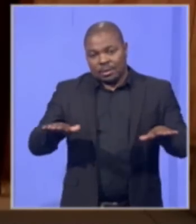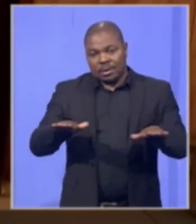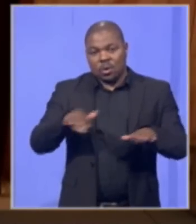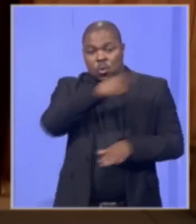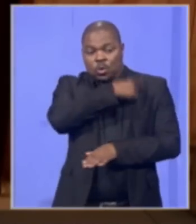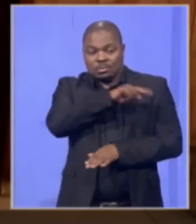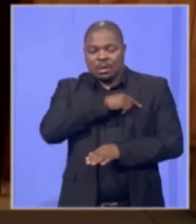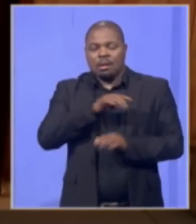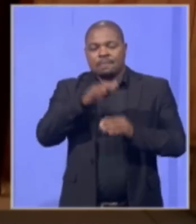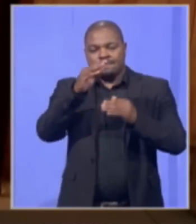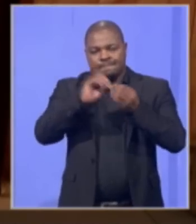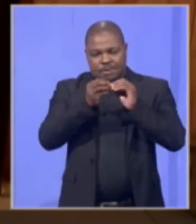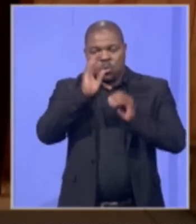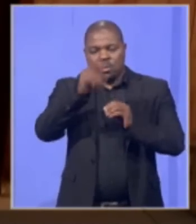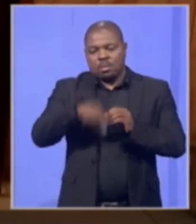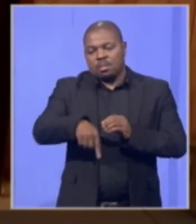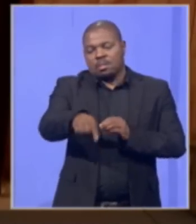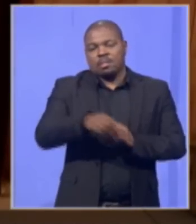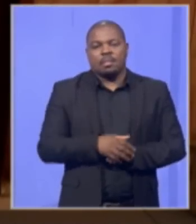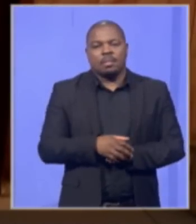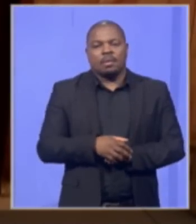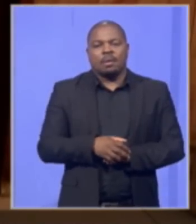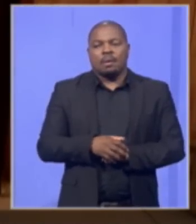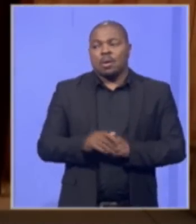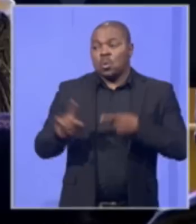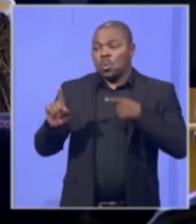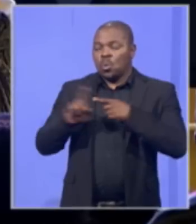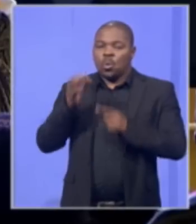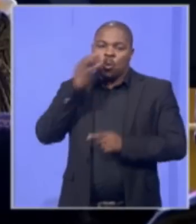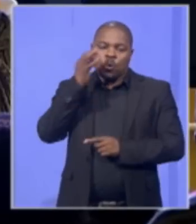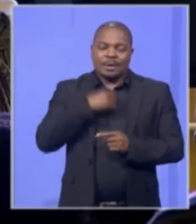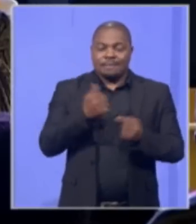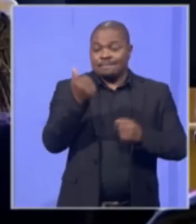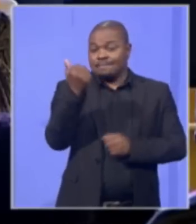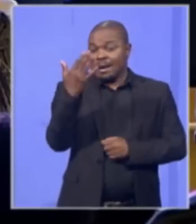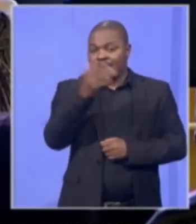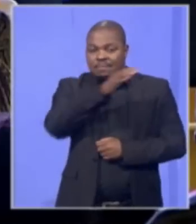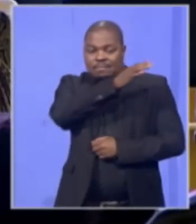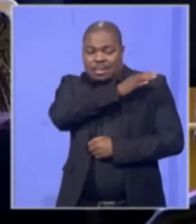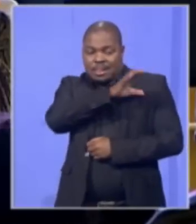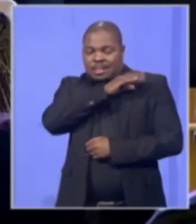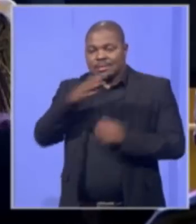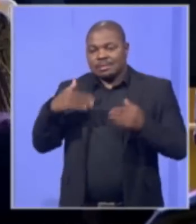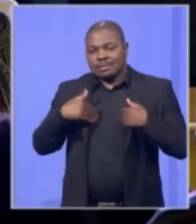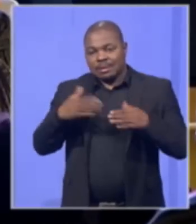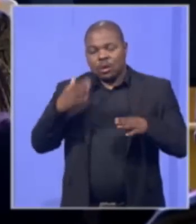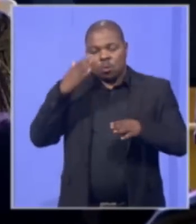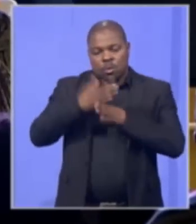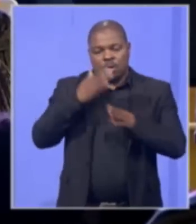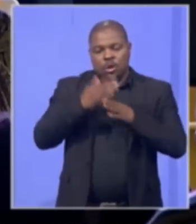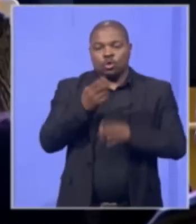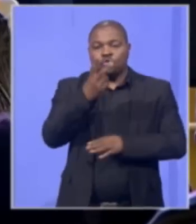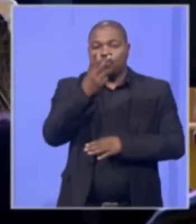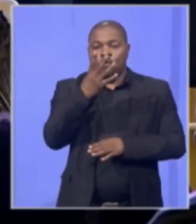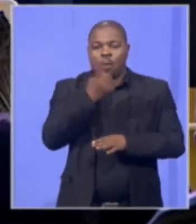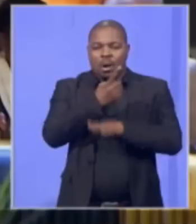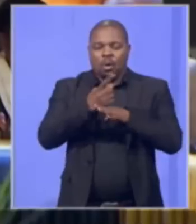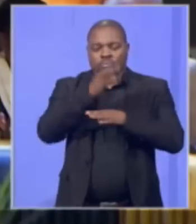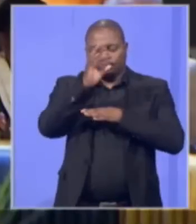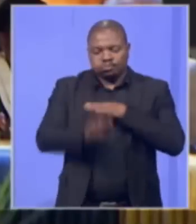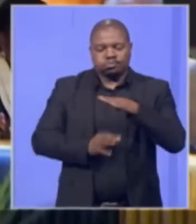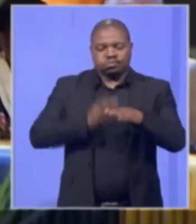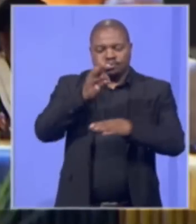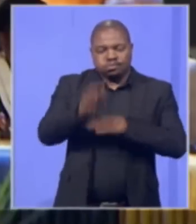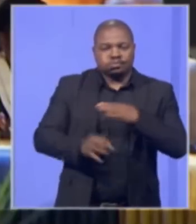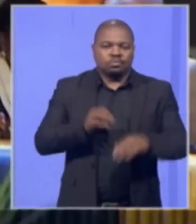wa ditšhelete. Le tsoga Mothahe a re ditleliniki di le 5 di tla simolola go dira diura di le 24.